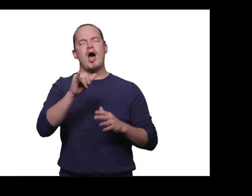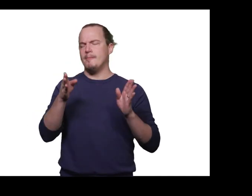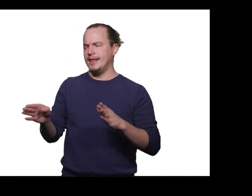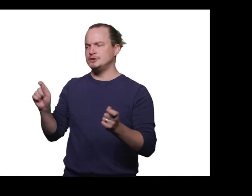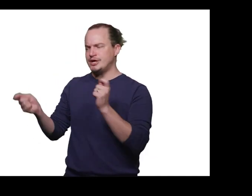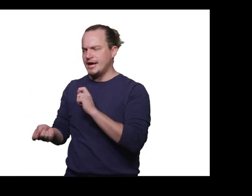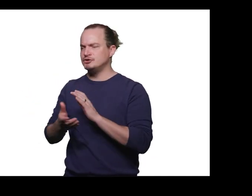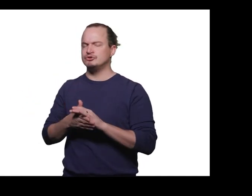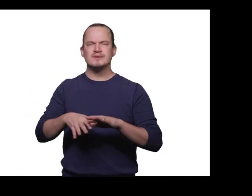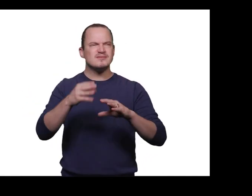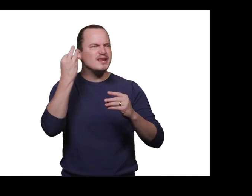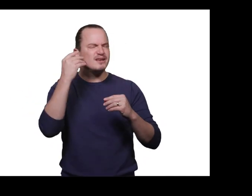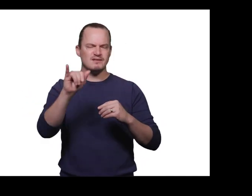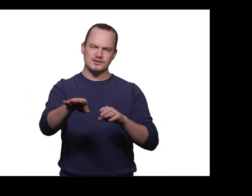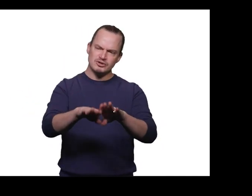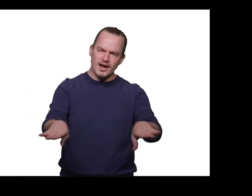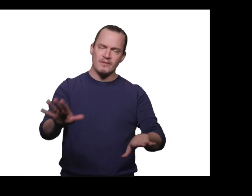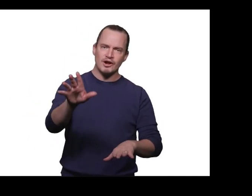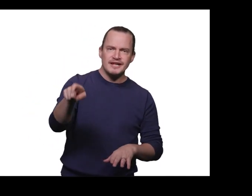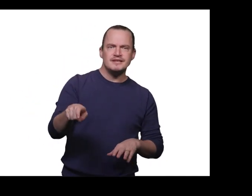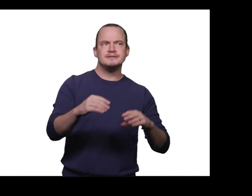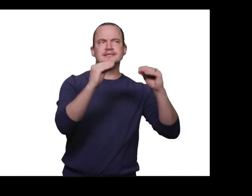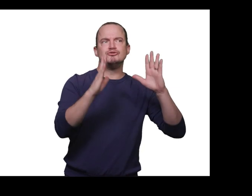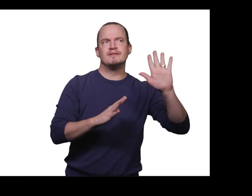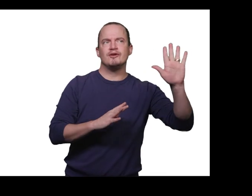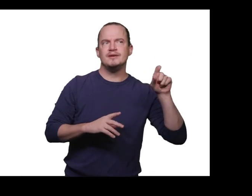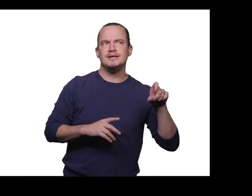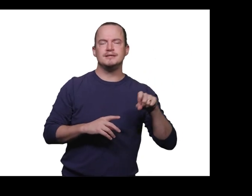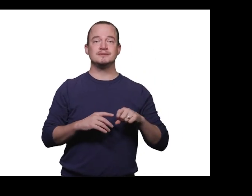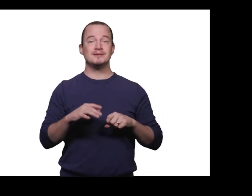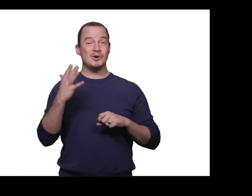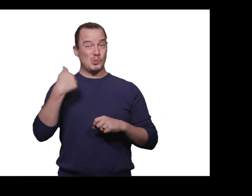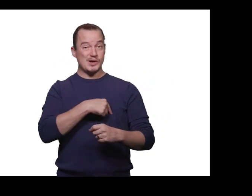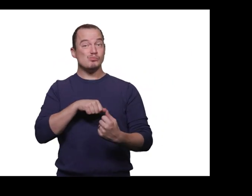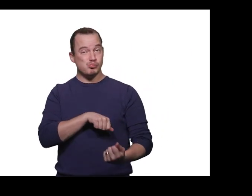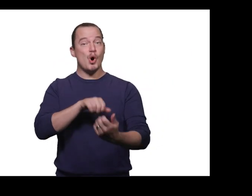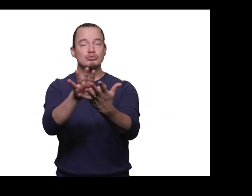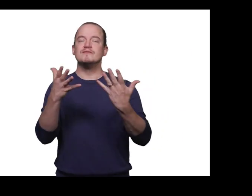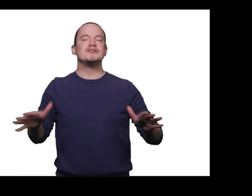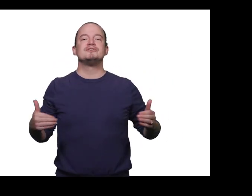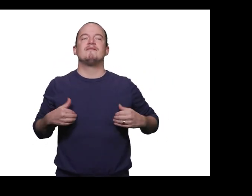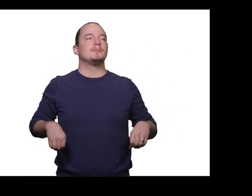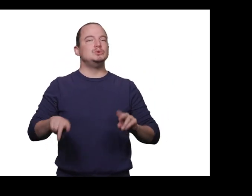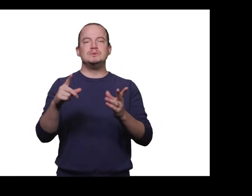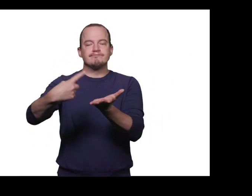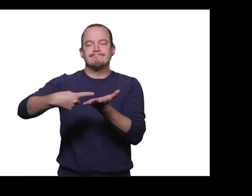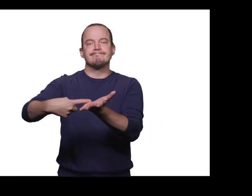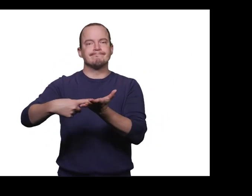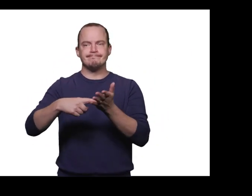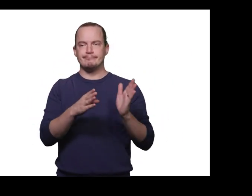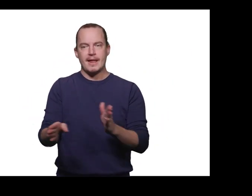the child and educator's needs. These pieces of the approach provide opportunities for discussion and planning around